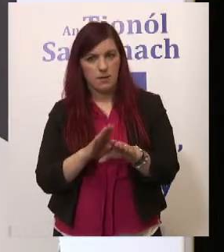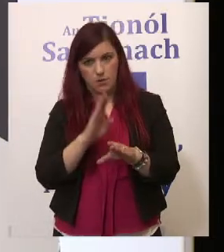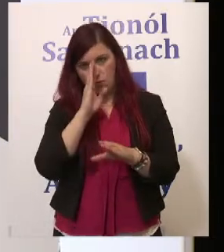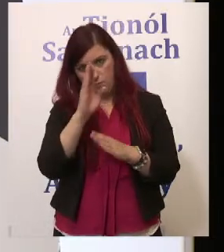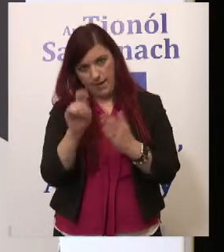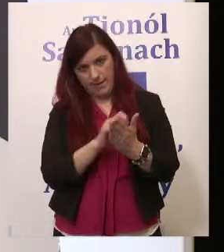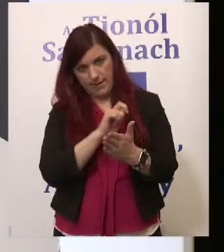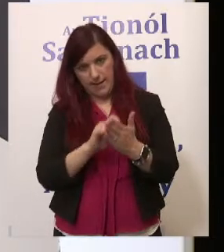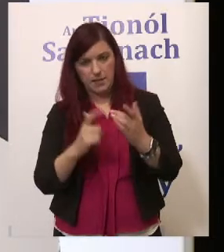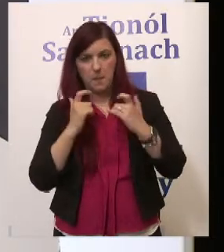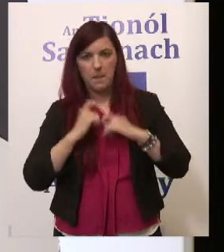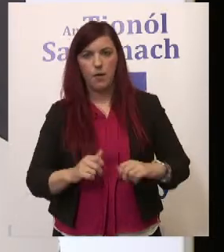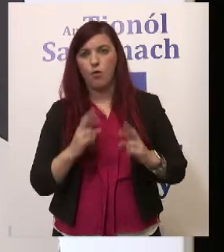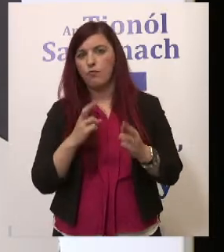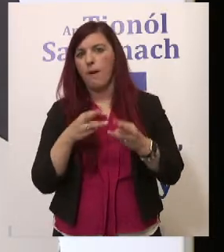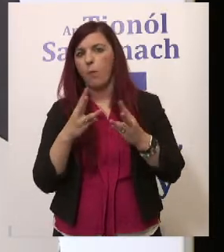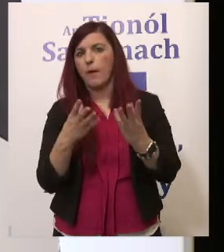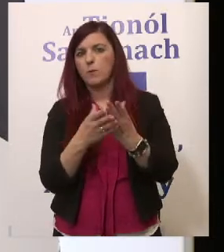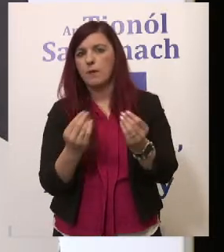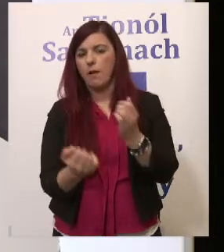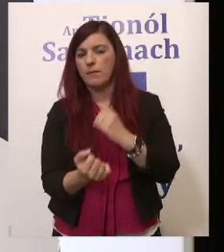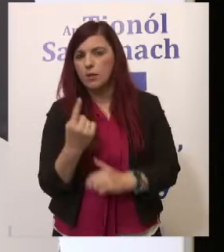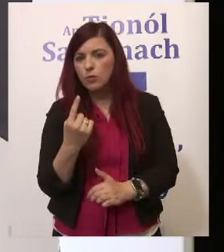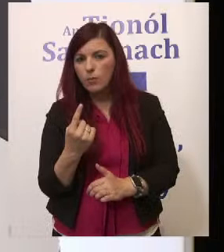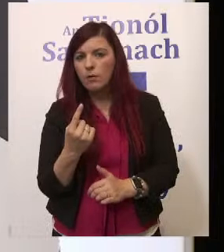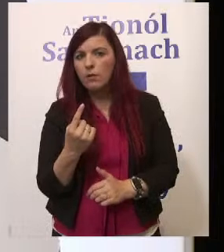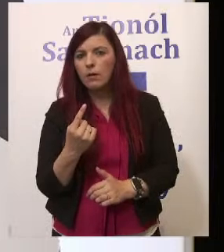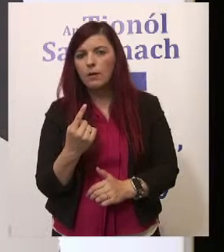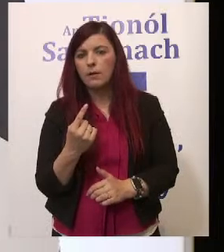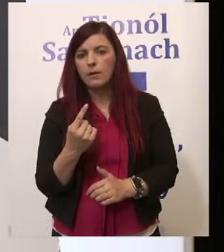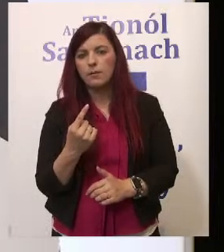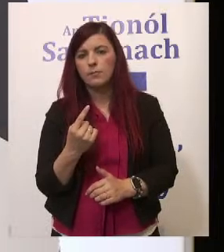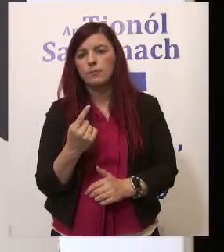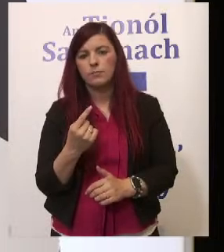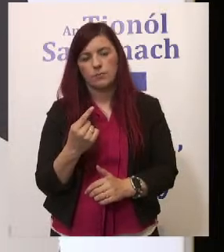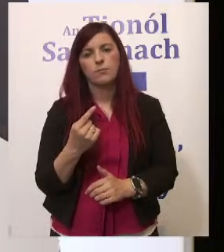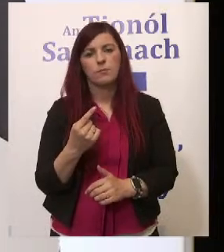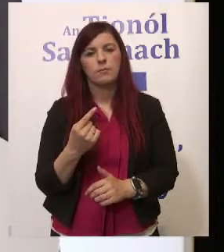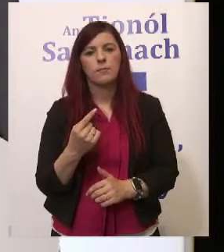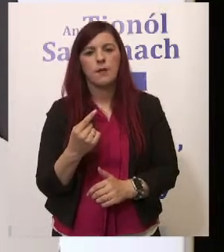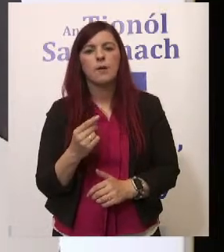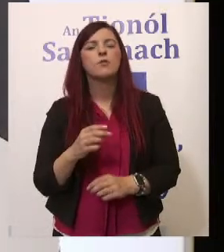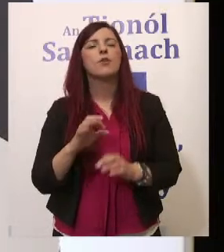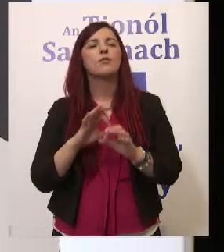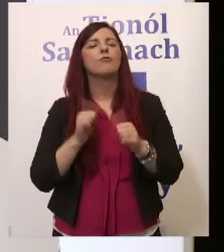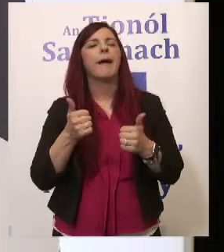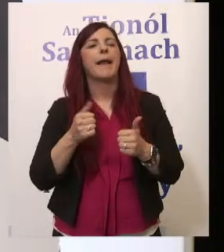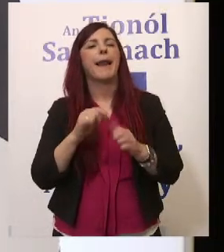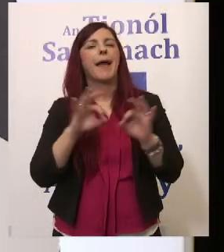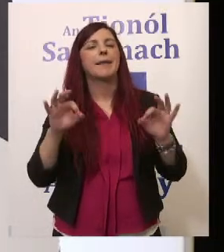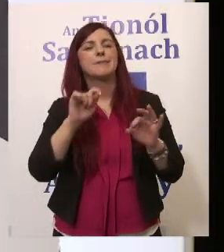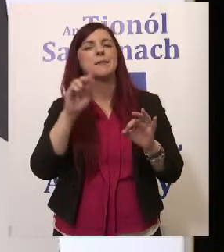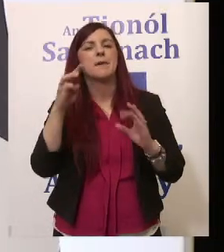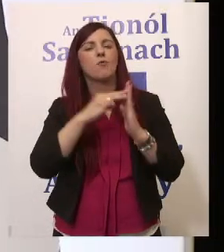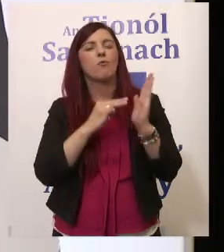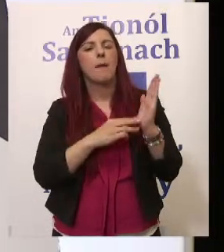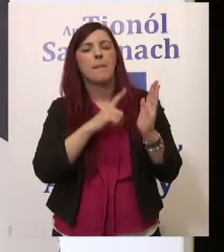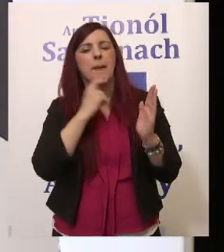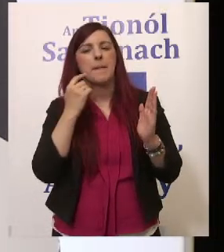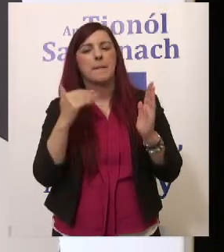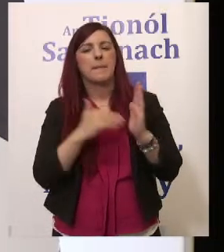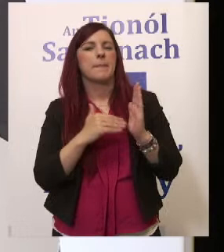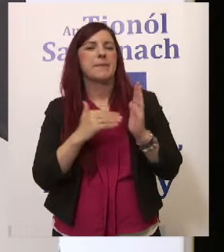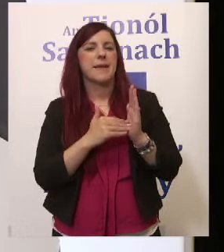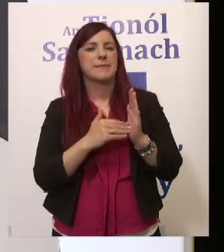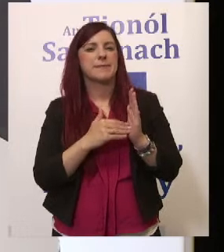elected mayor the right way to solve this? There's a great line from Yes Prime Minister about, it's called the politician's syllogism.